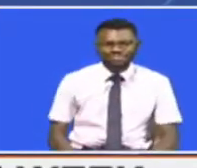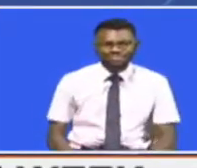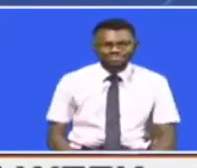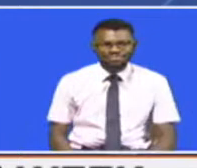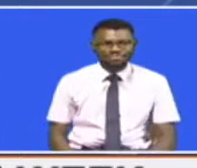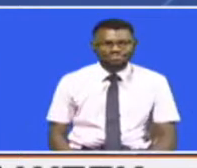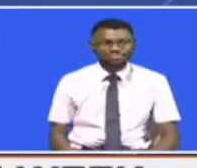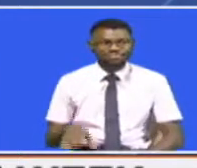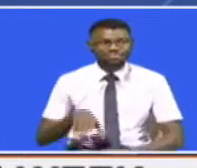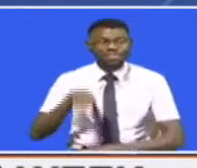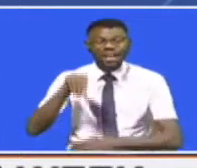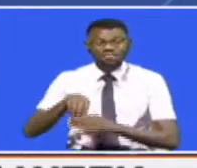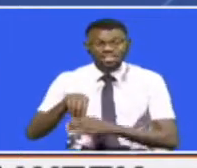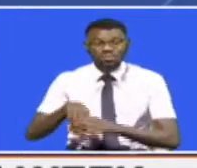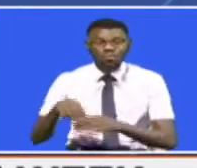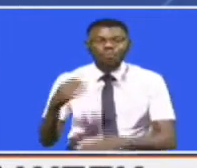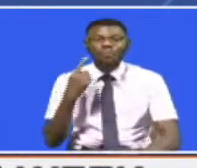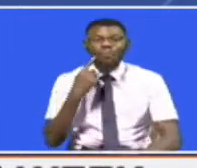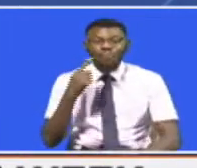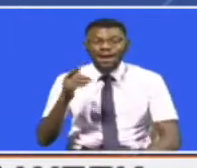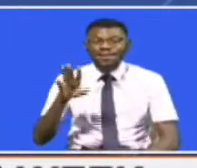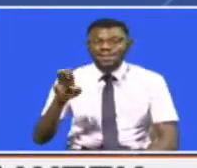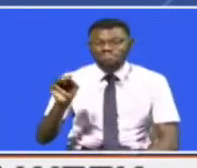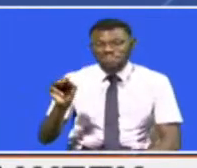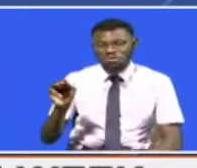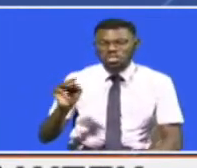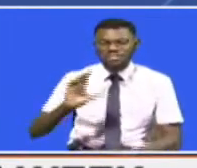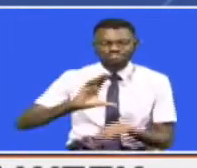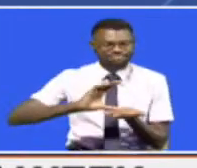a couple of hundred million shillings. But, you know,